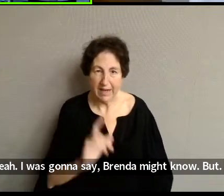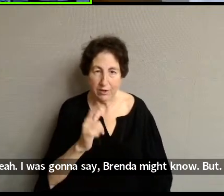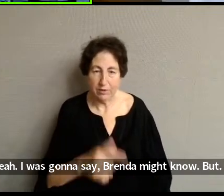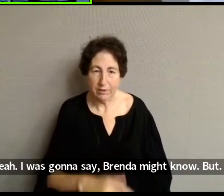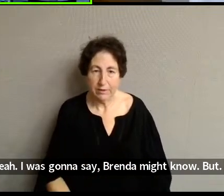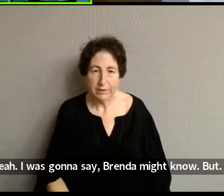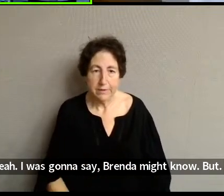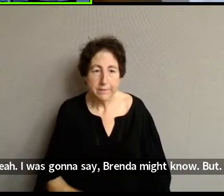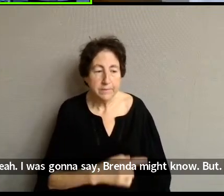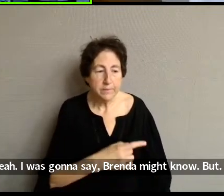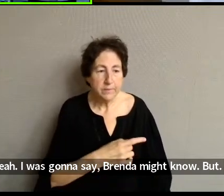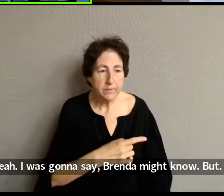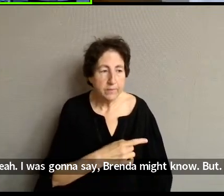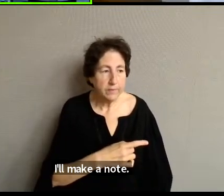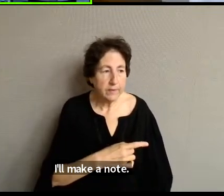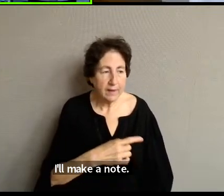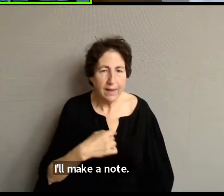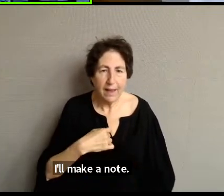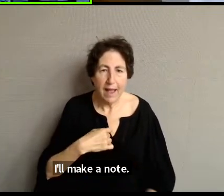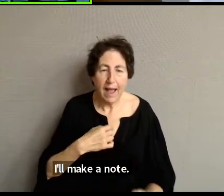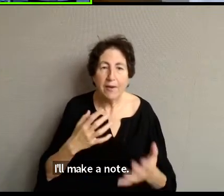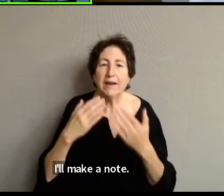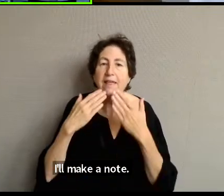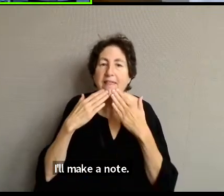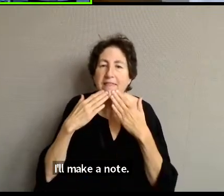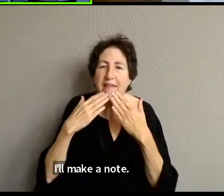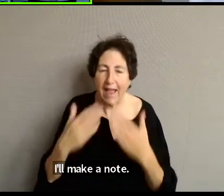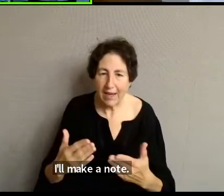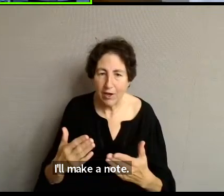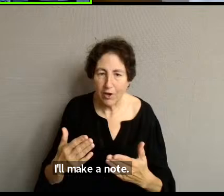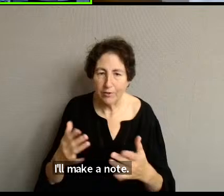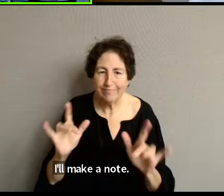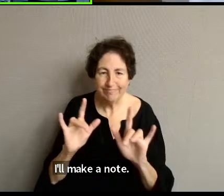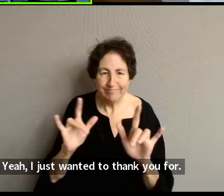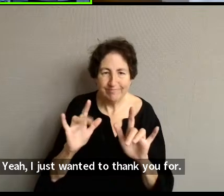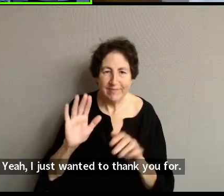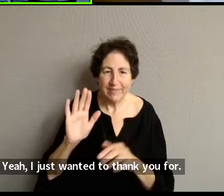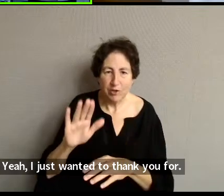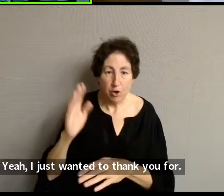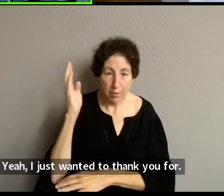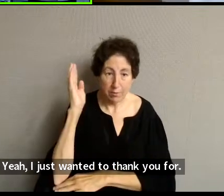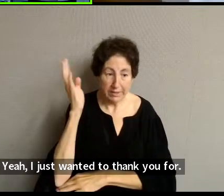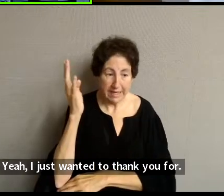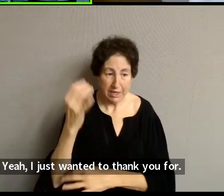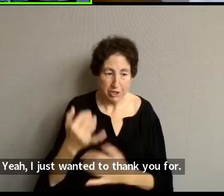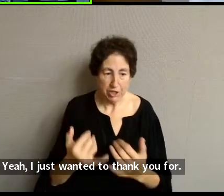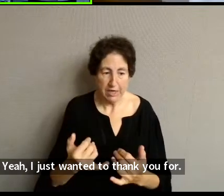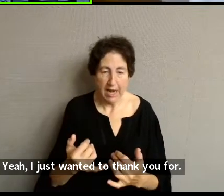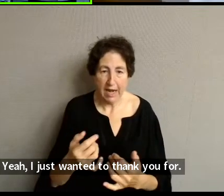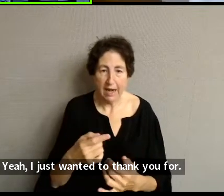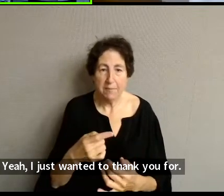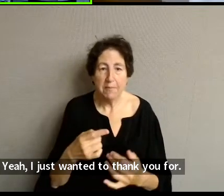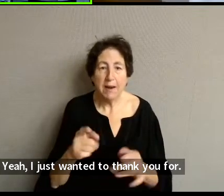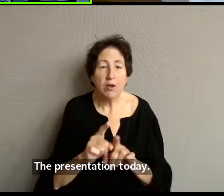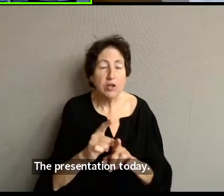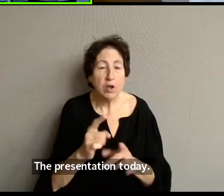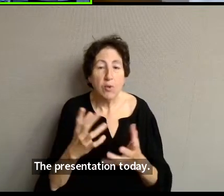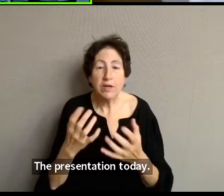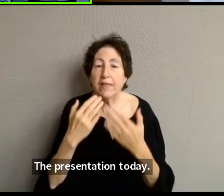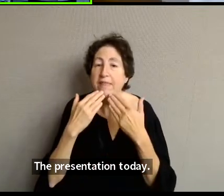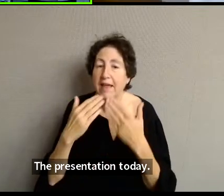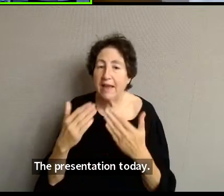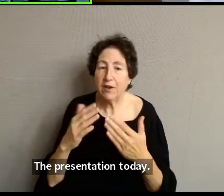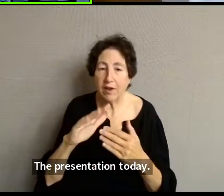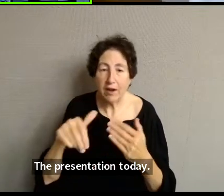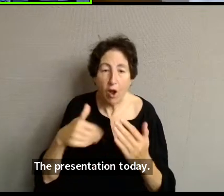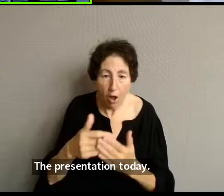Any other? Yeah. I just wanted to thank you for the presentation today. But I would like to thank you and all